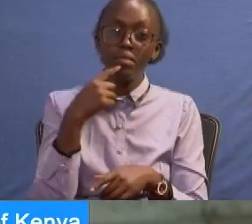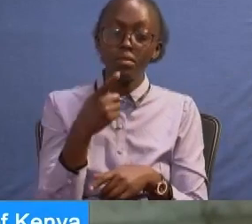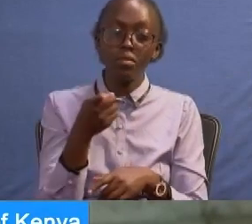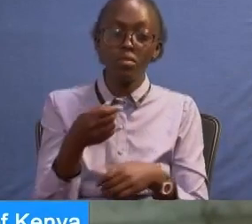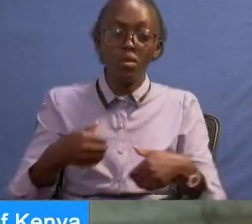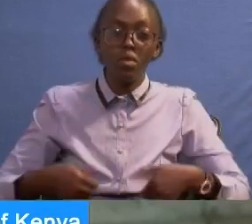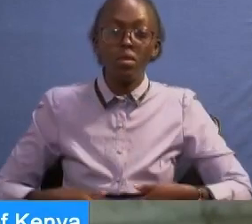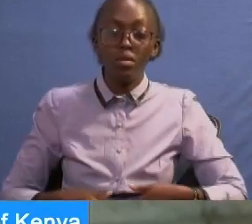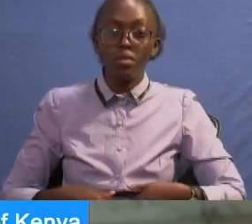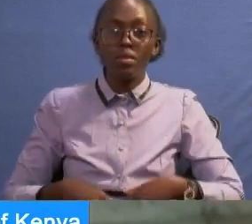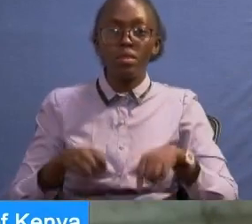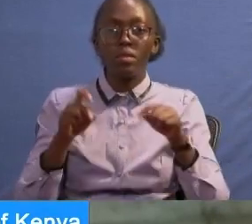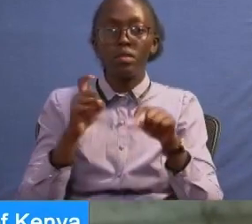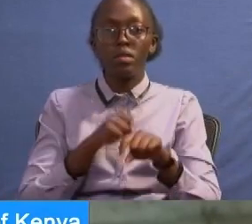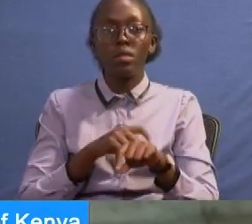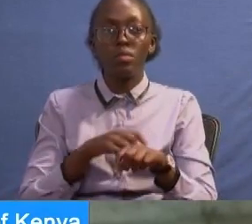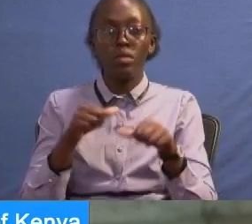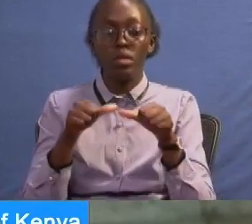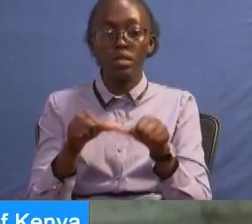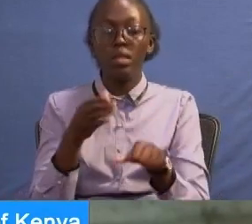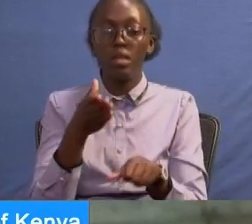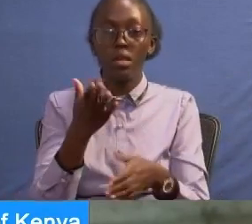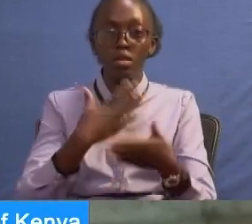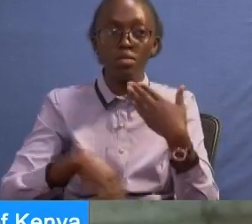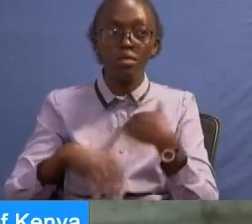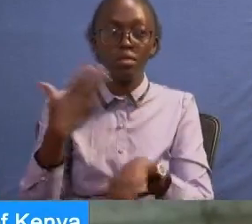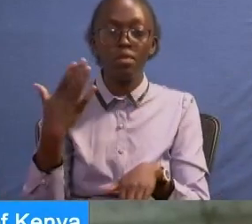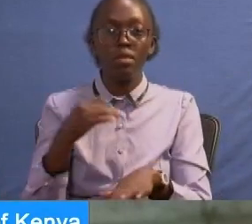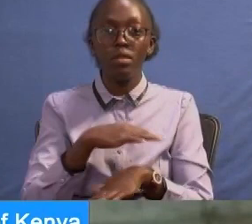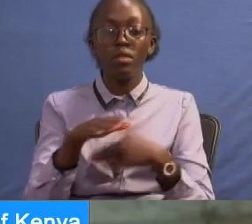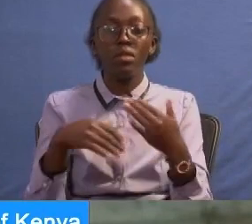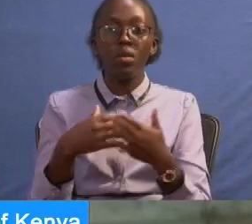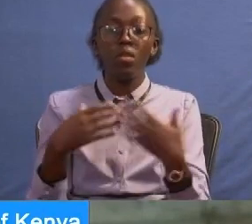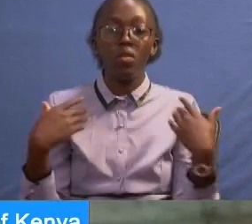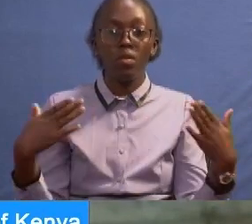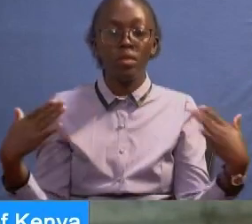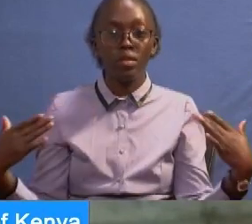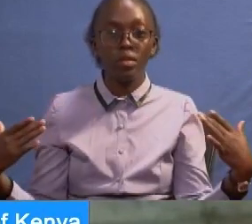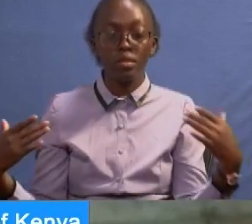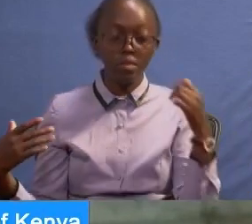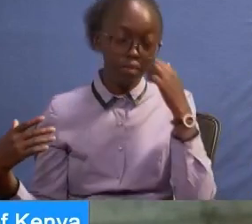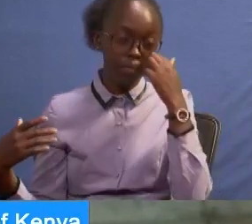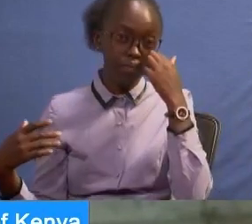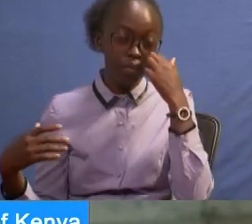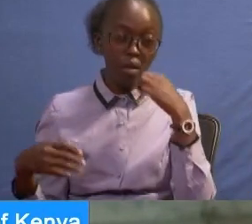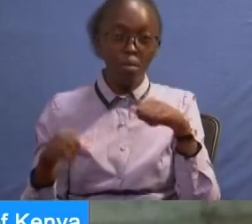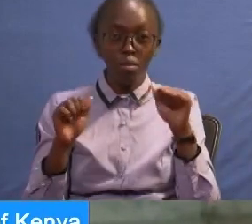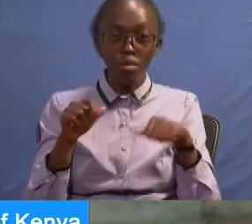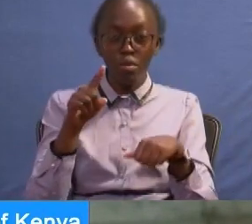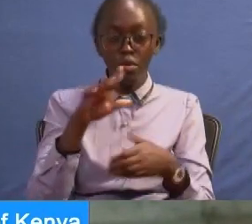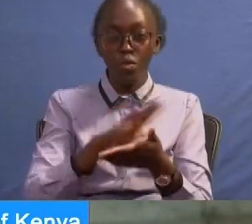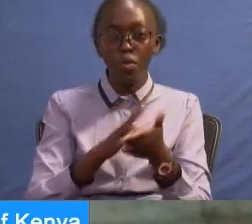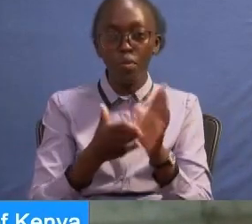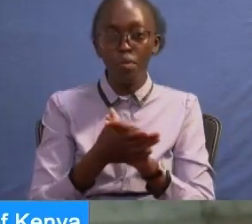this university, all those things we are talking about, in all these things, you can be more than